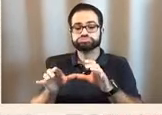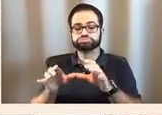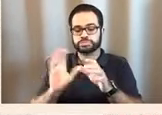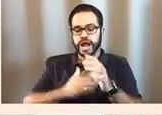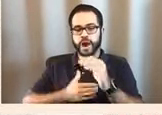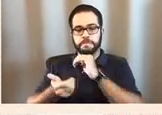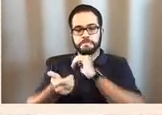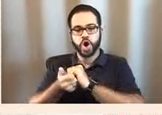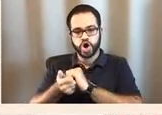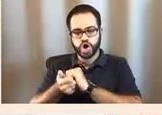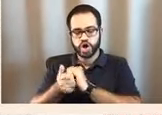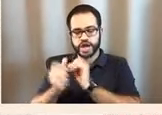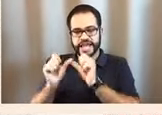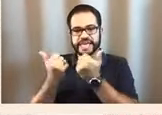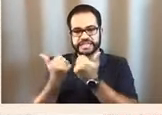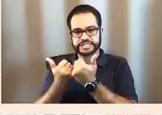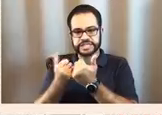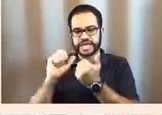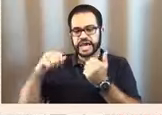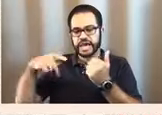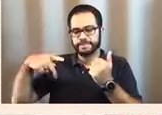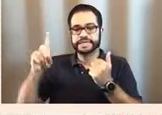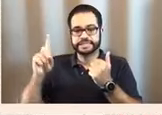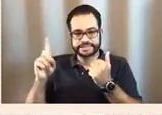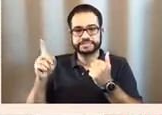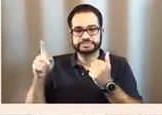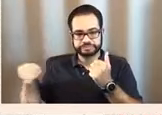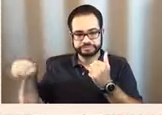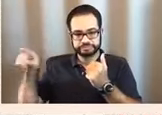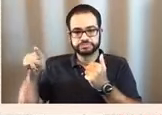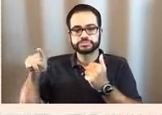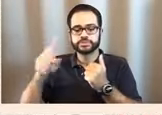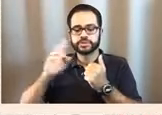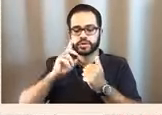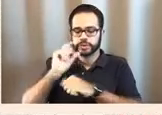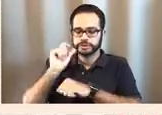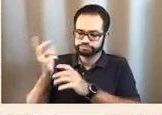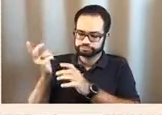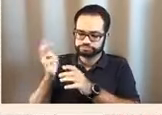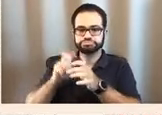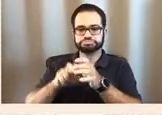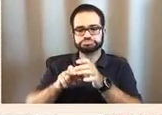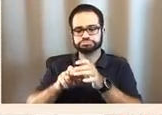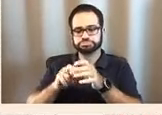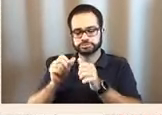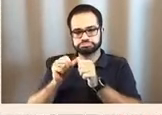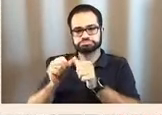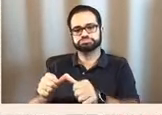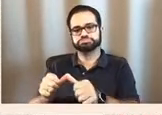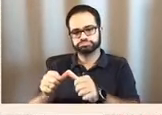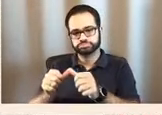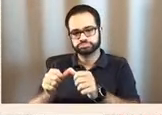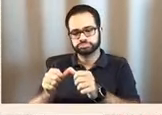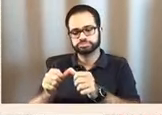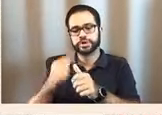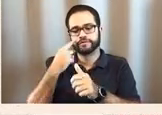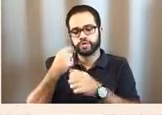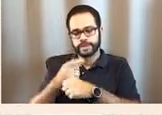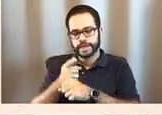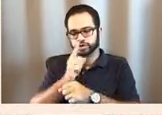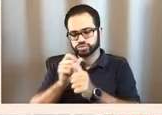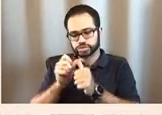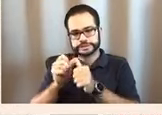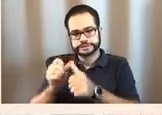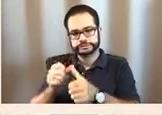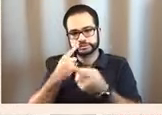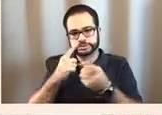agency, the Agency for Persons with Disabilities, will step in and provide the long-term supports to ensure continued